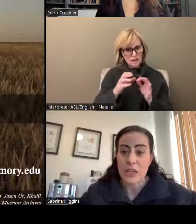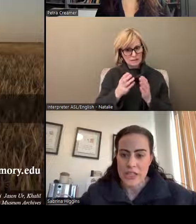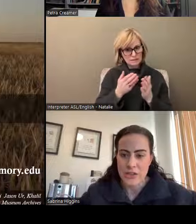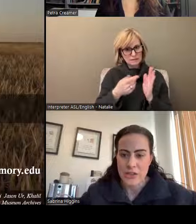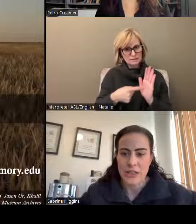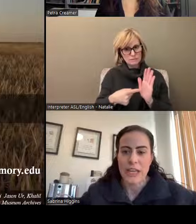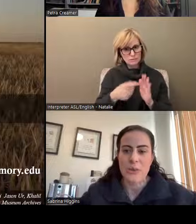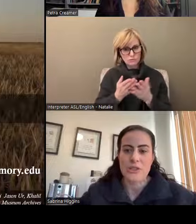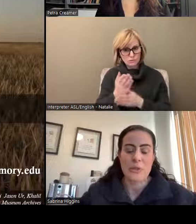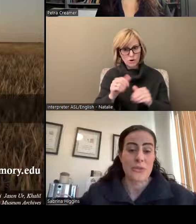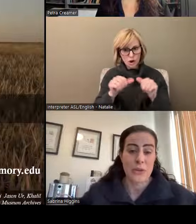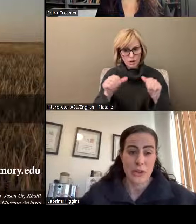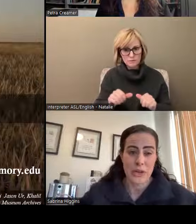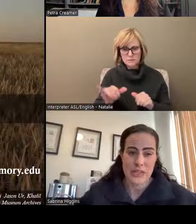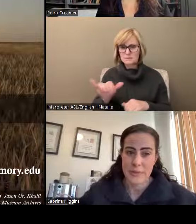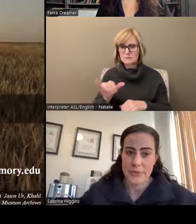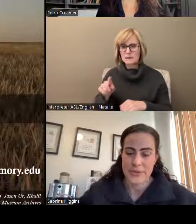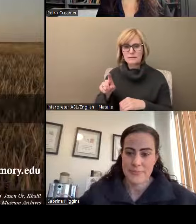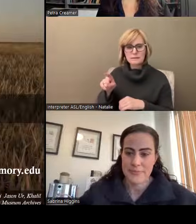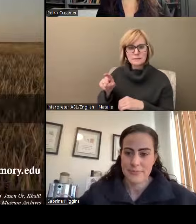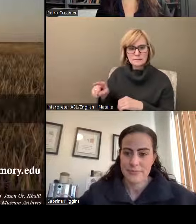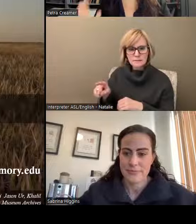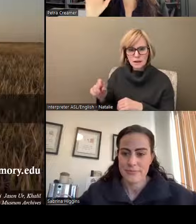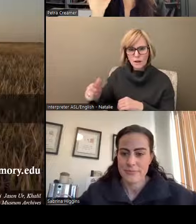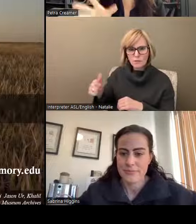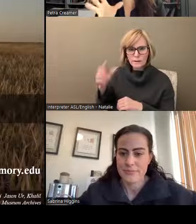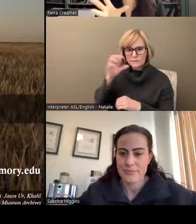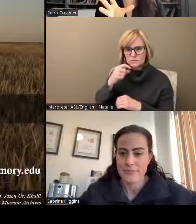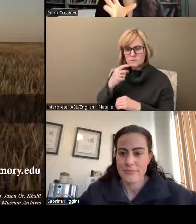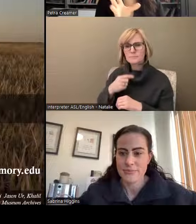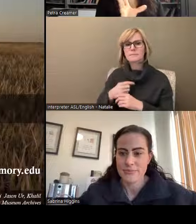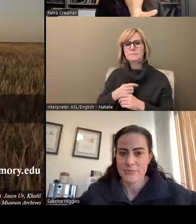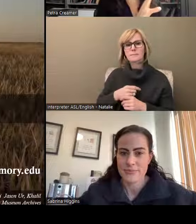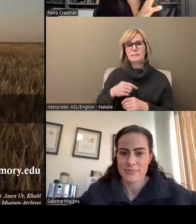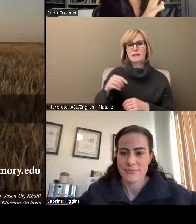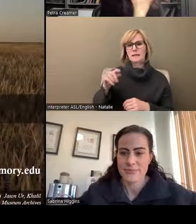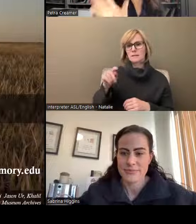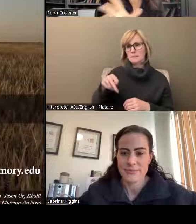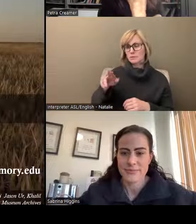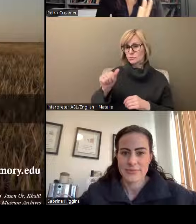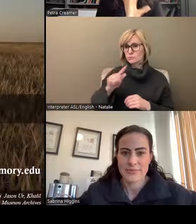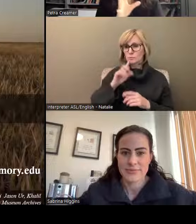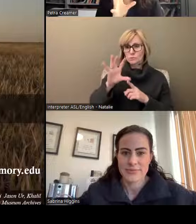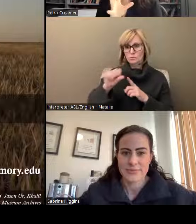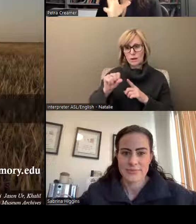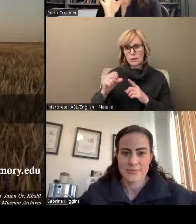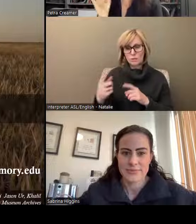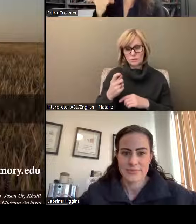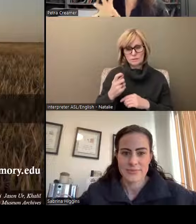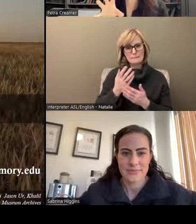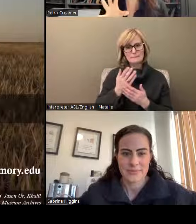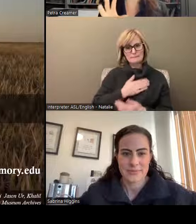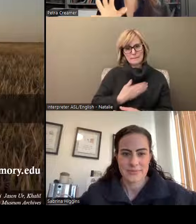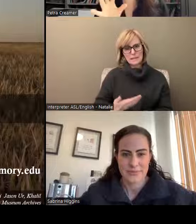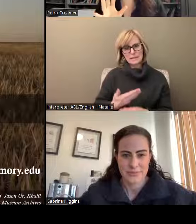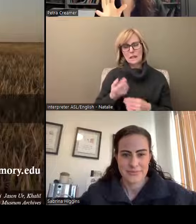in architecture like we do in funerary examples? So this is a phenomenal question, and I'm going to be the first to admit that it goes a little